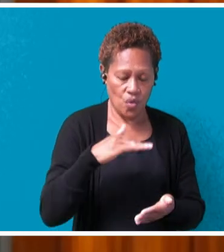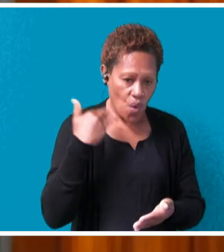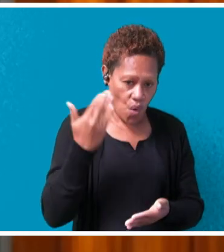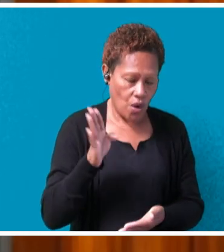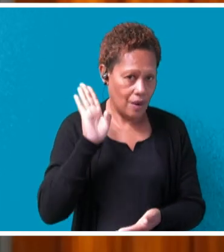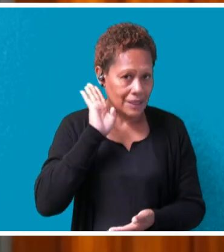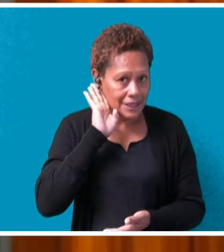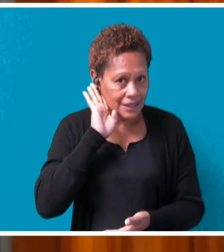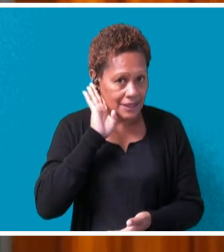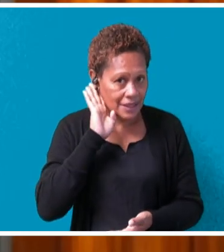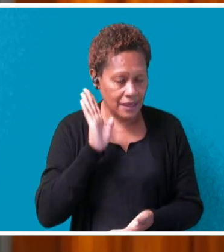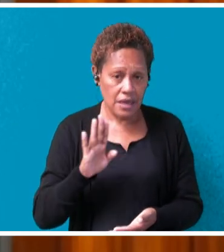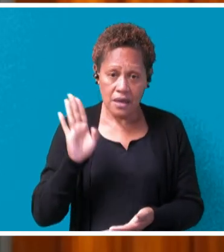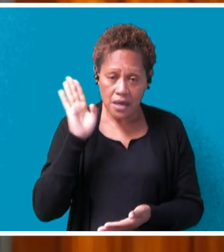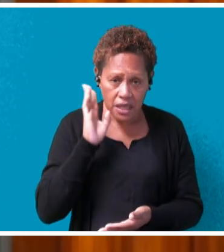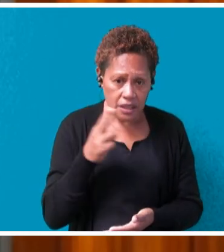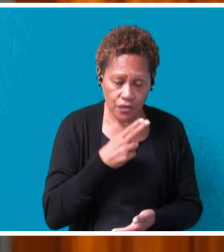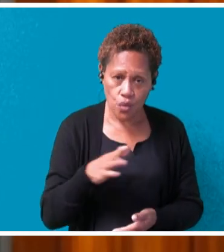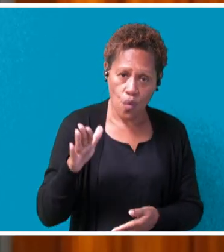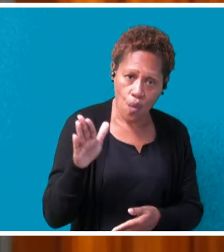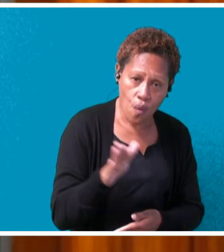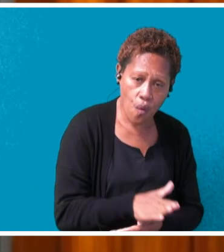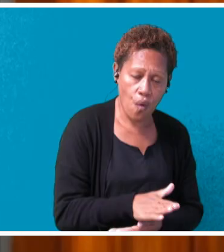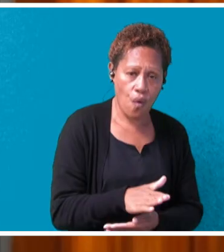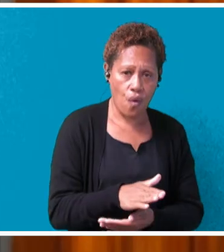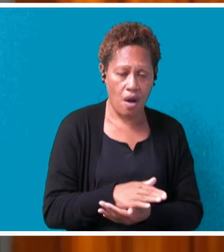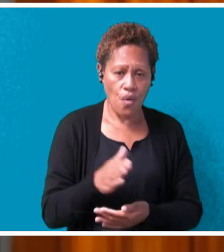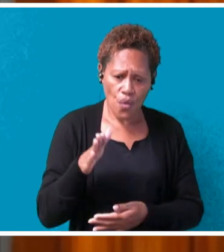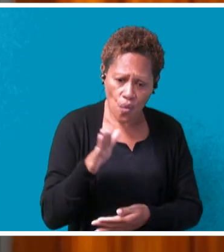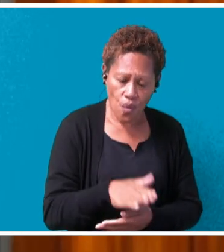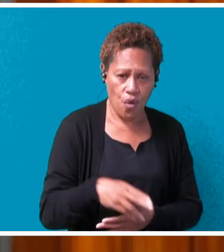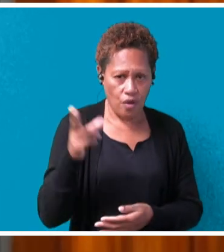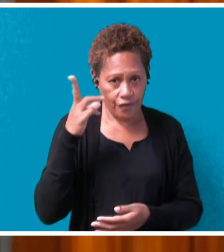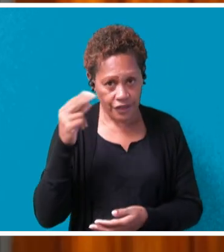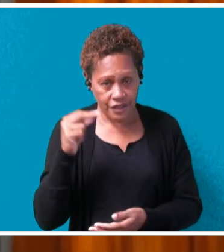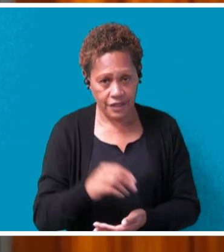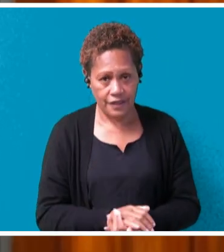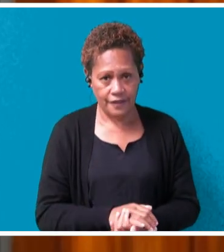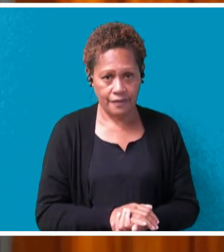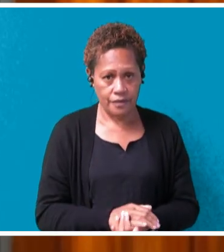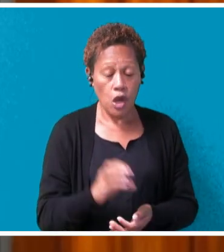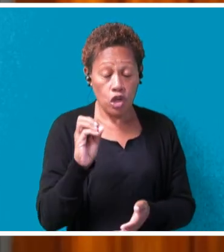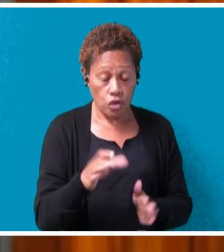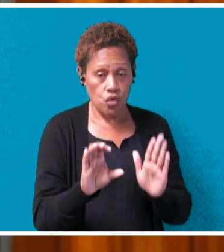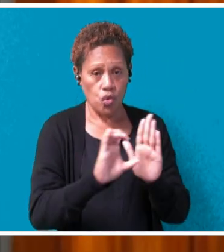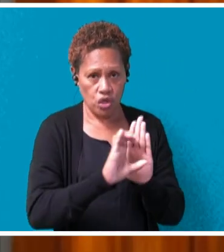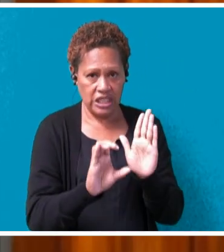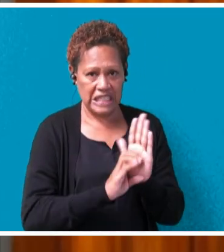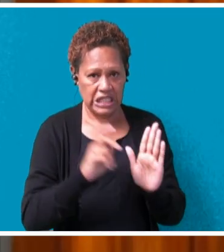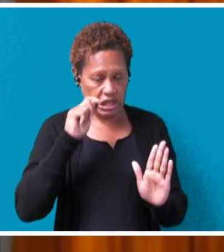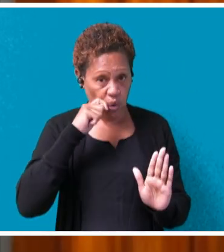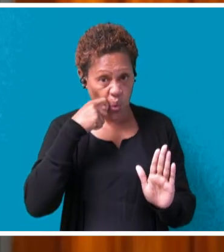domo munina lendi bunwan hindi sakatiko na ya bundi baka bulawan ron ton kini kutolu en biuki na ka biutani na